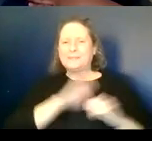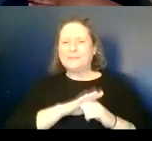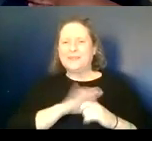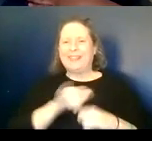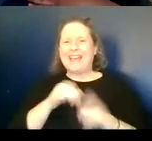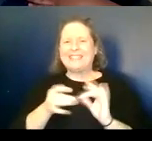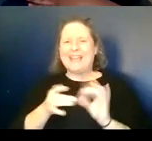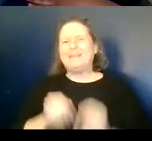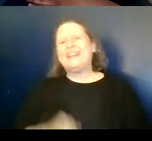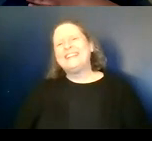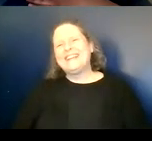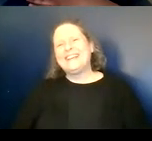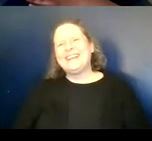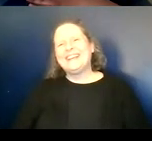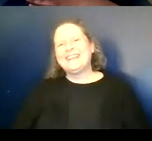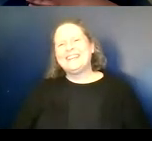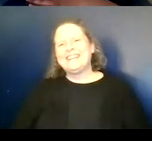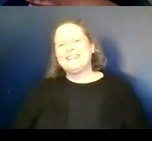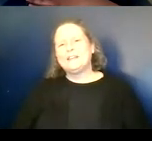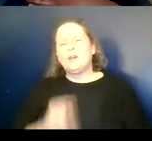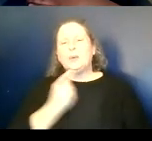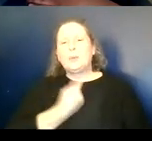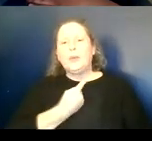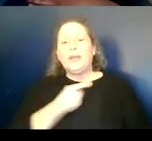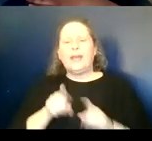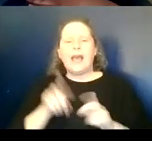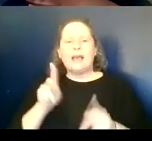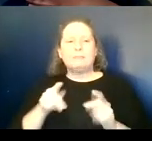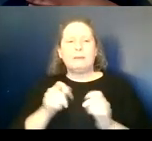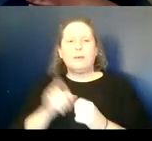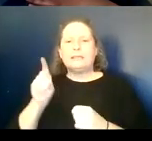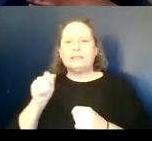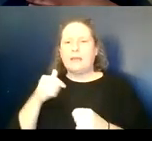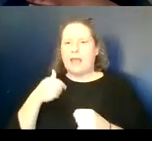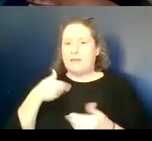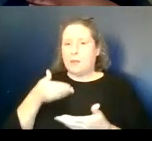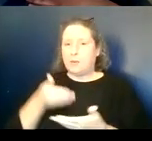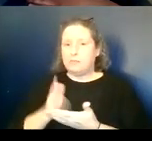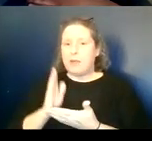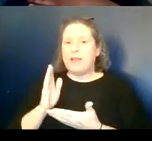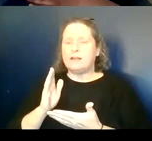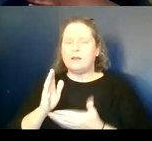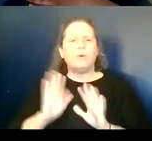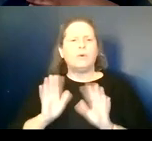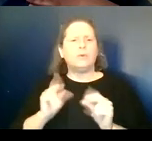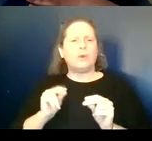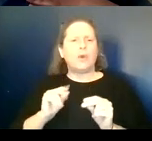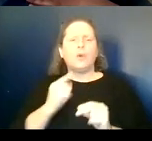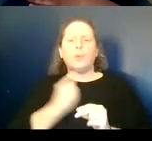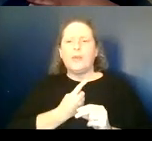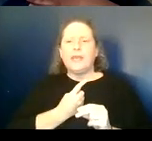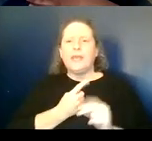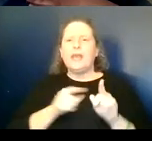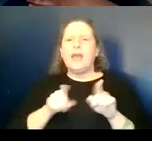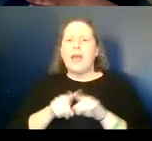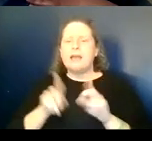We as people with disabilities have the right, no, we as